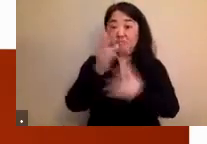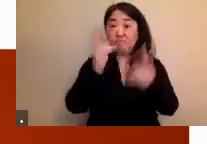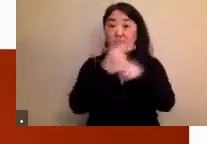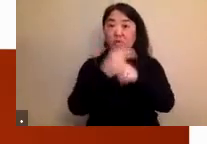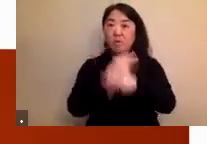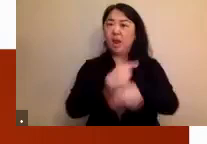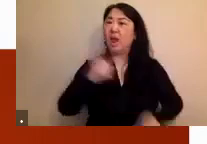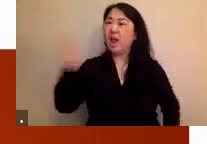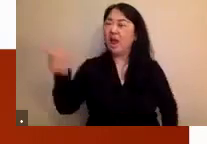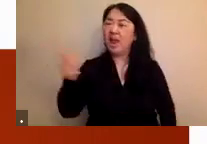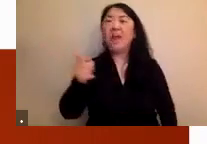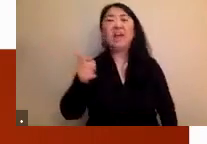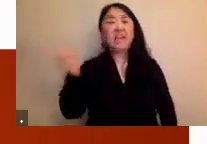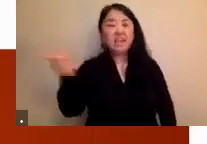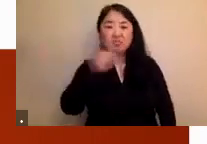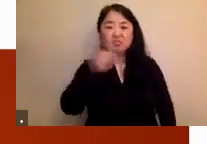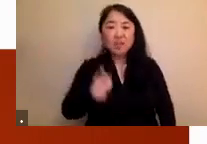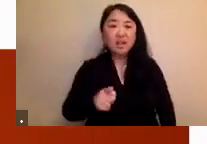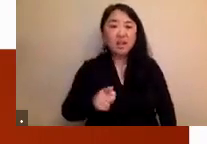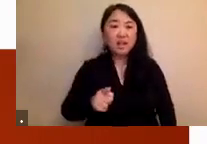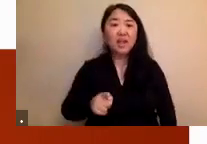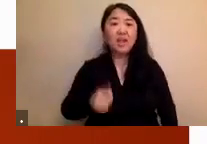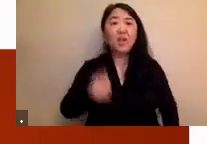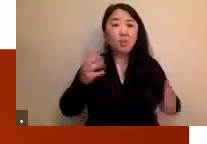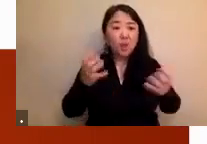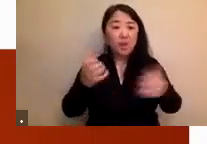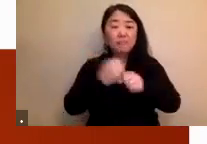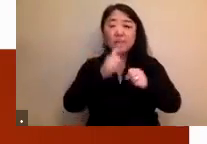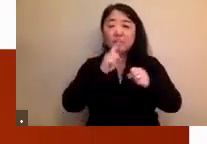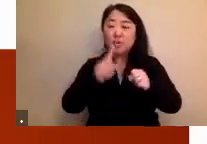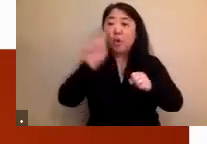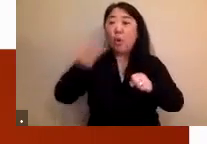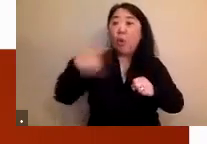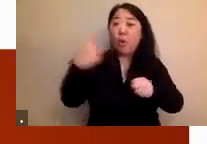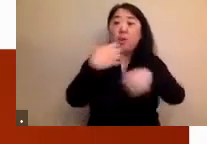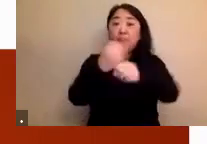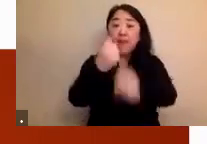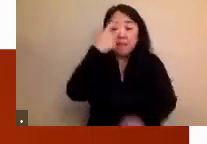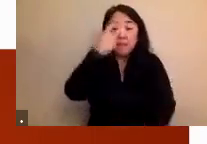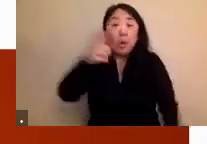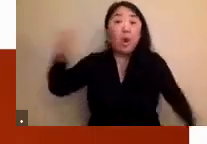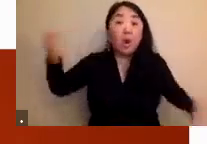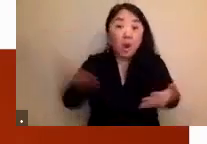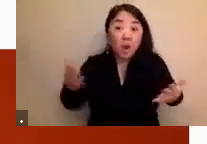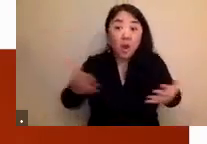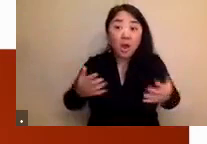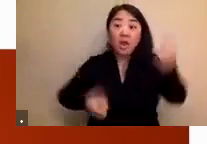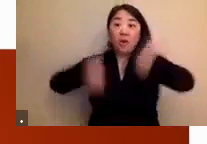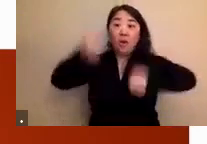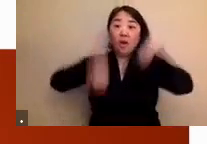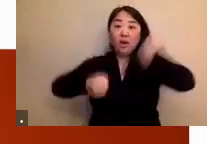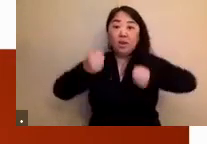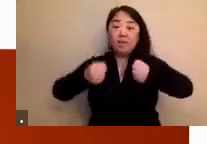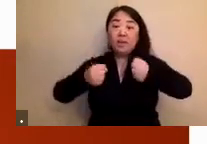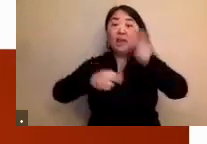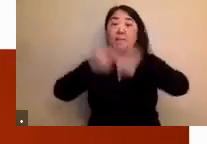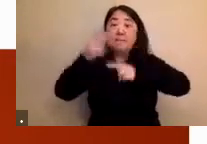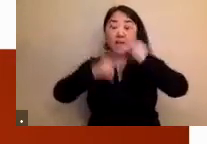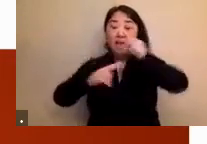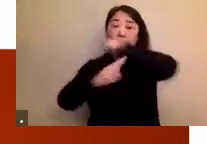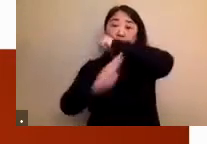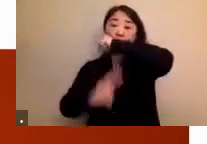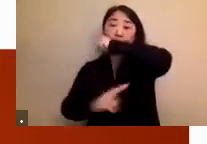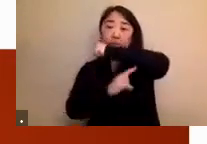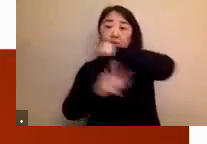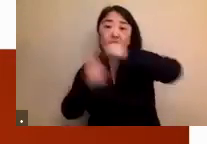gun ho on ensuring that it was only made for automobiles that he built the bridges purposely. If you see, there's